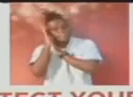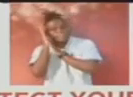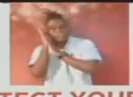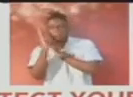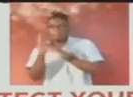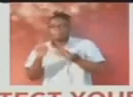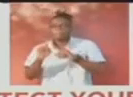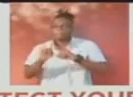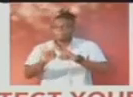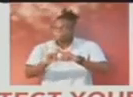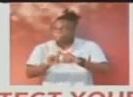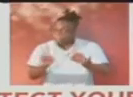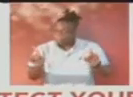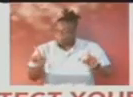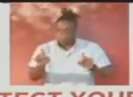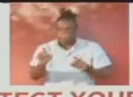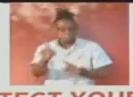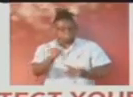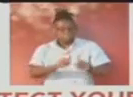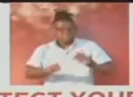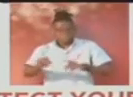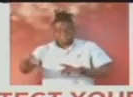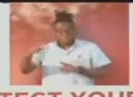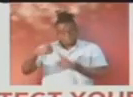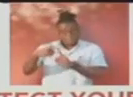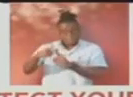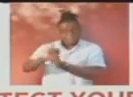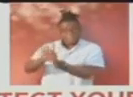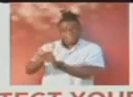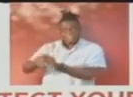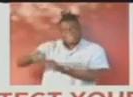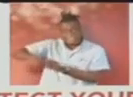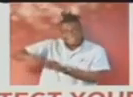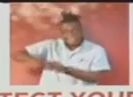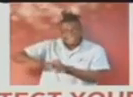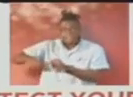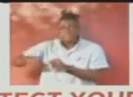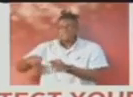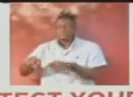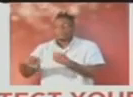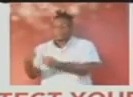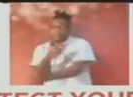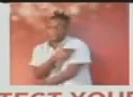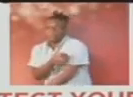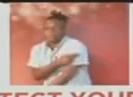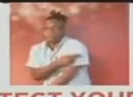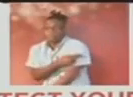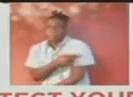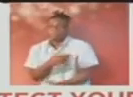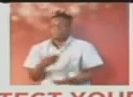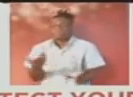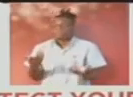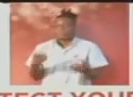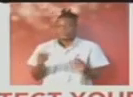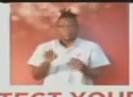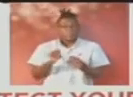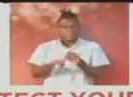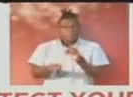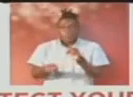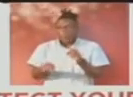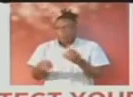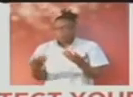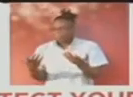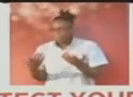are ill, they continue to need hospital care, and that this is an interim step, but it's not a be-all and